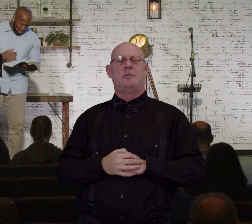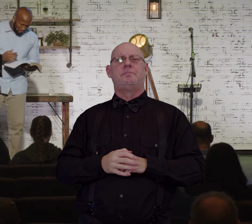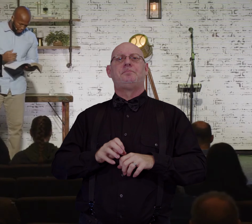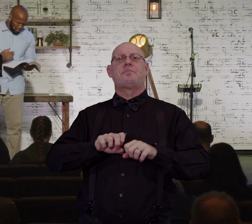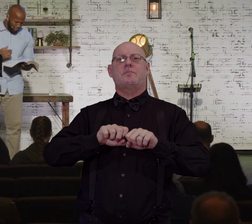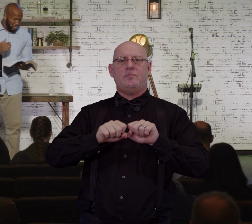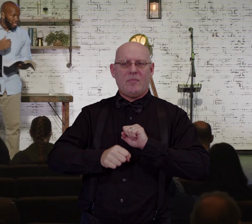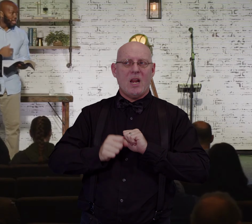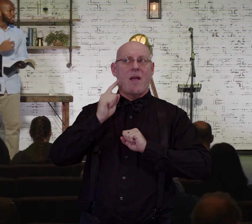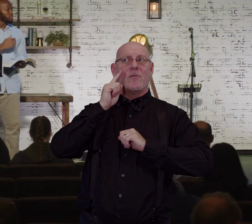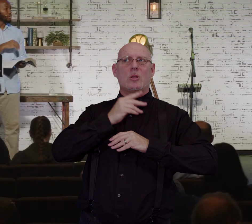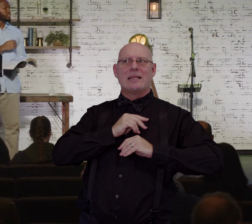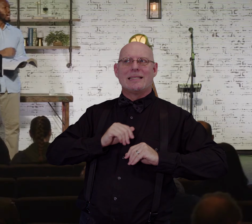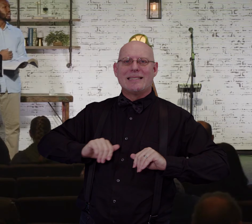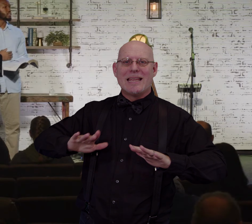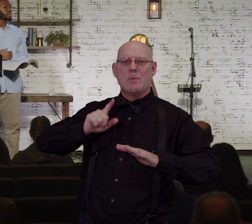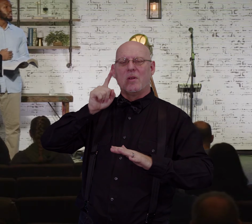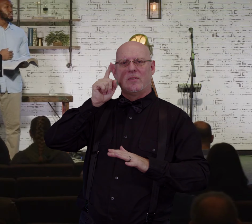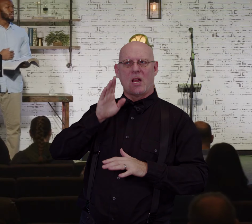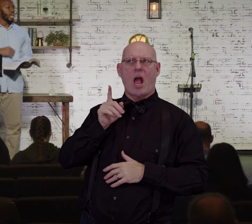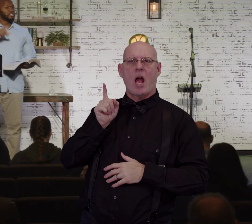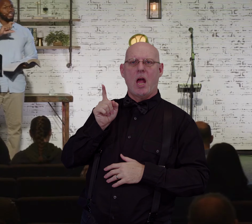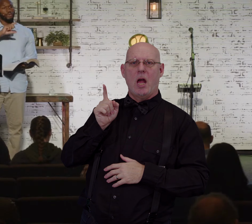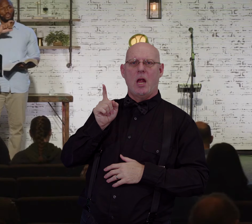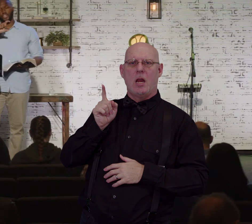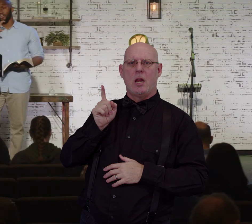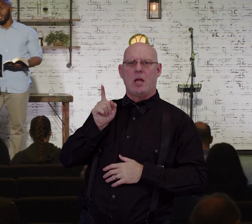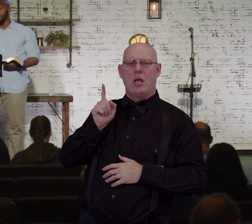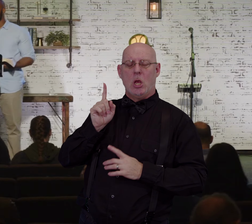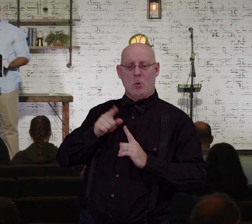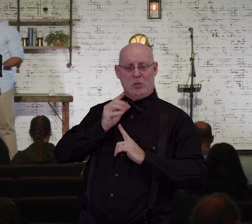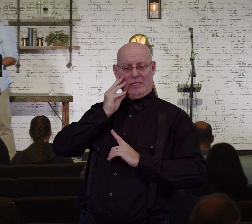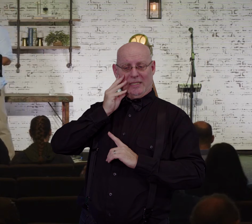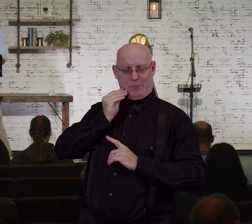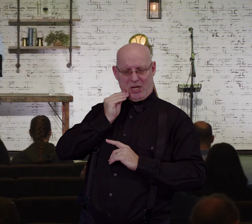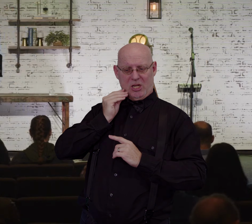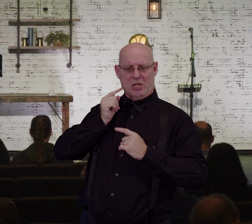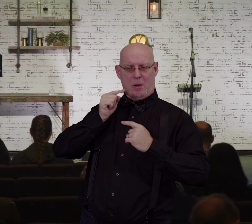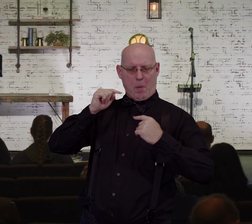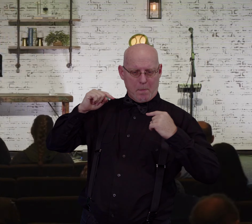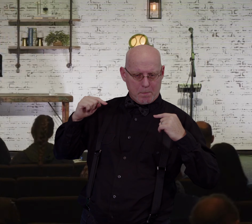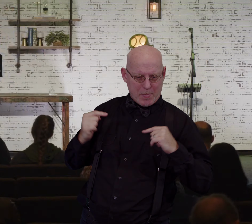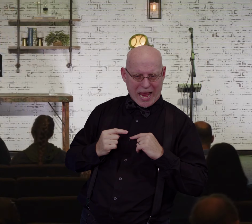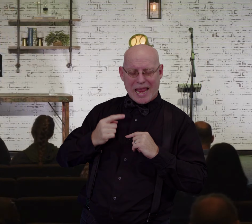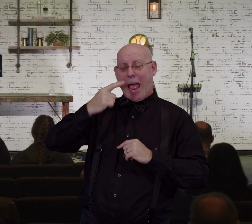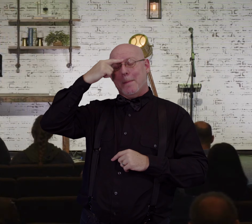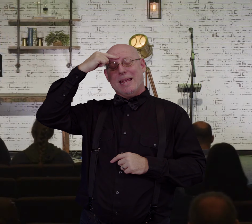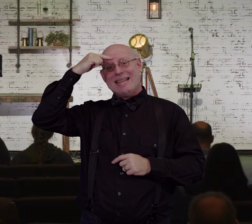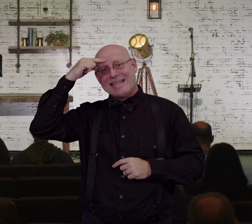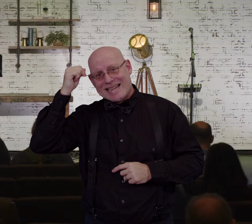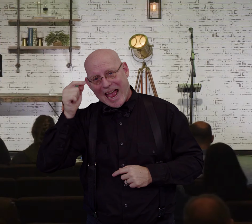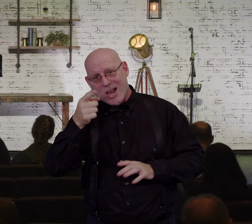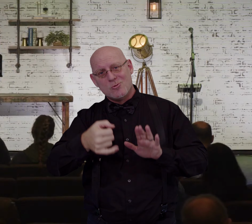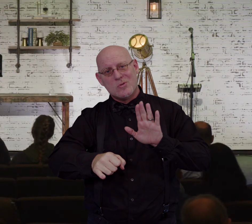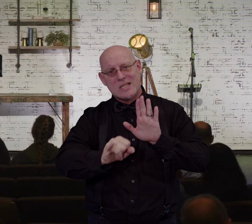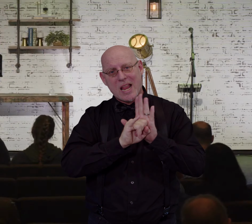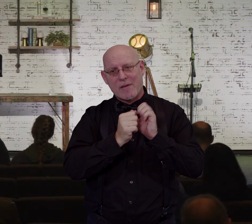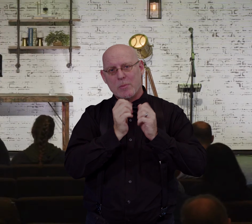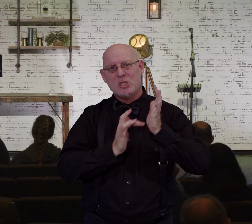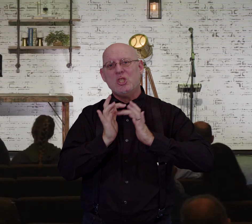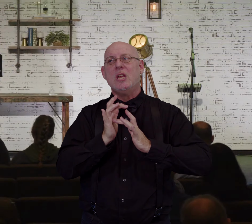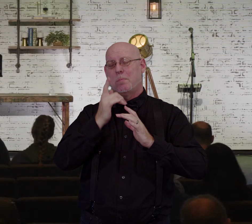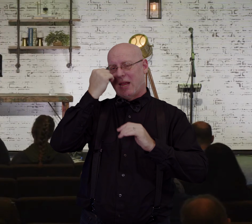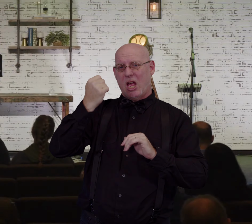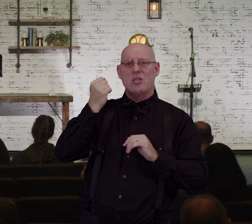it's suffering for the kingdom of God. And so it's when you're going through that distress, that hardship, because you identify with